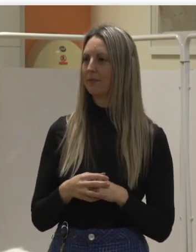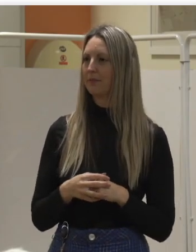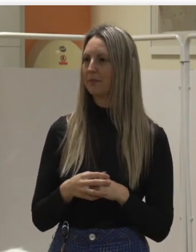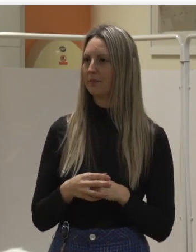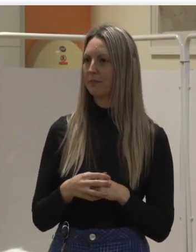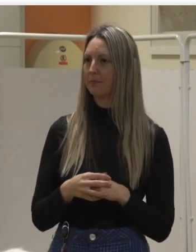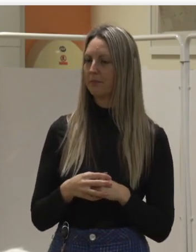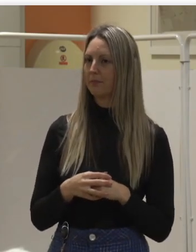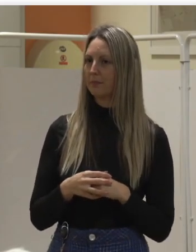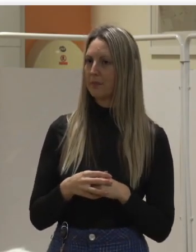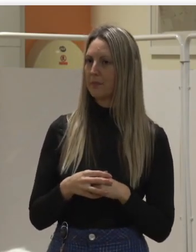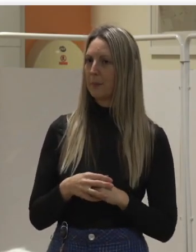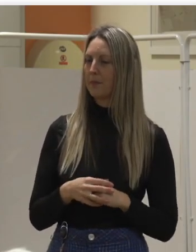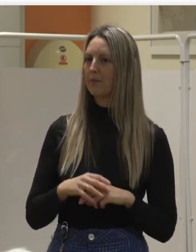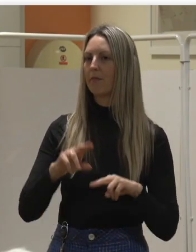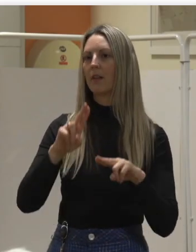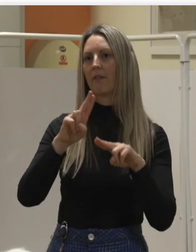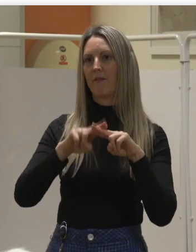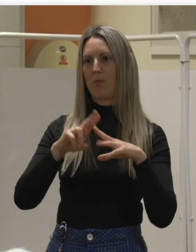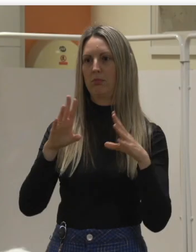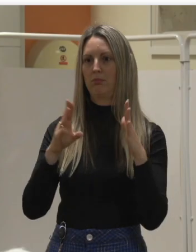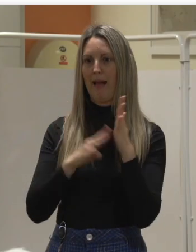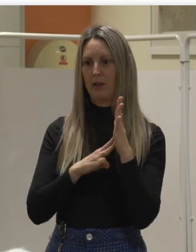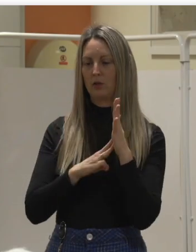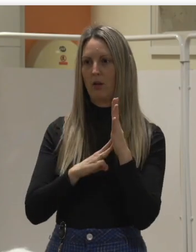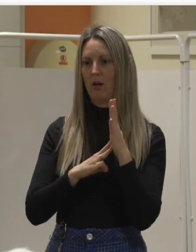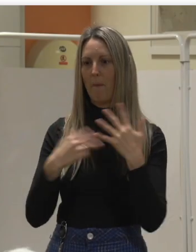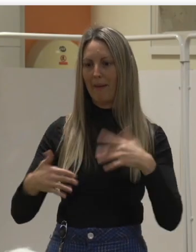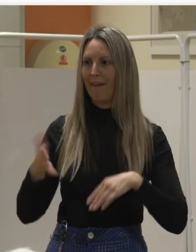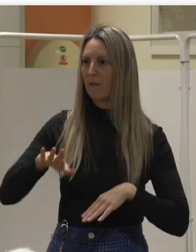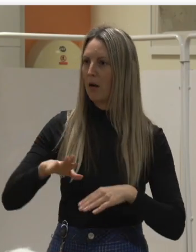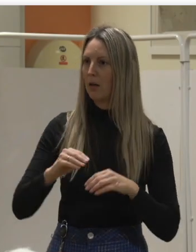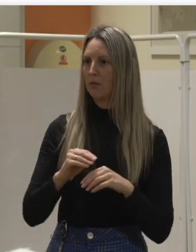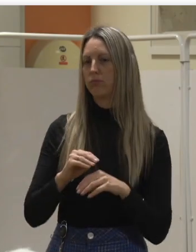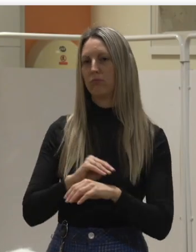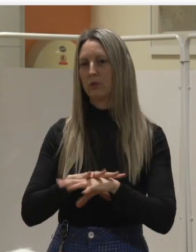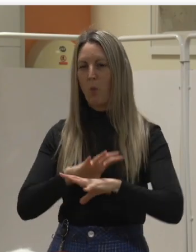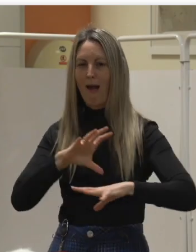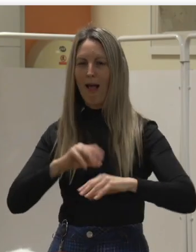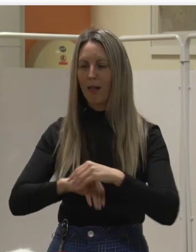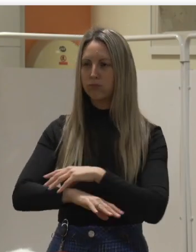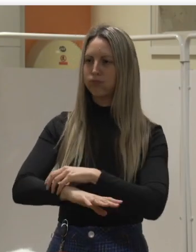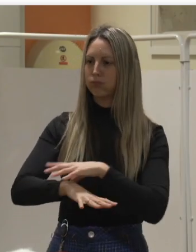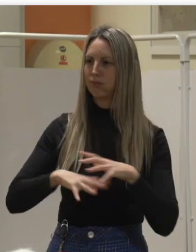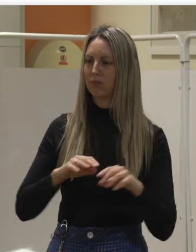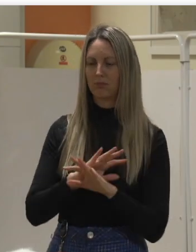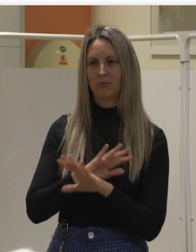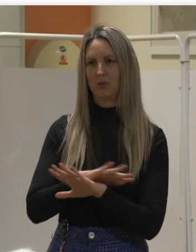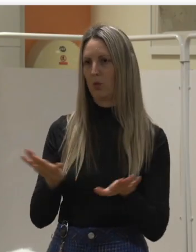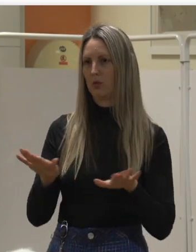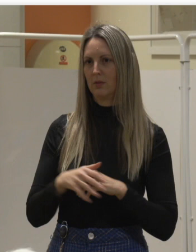one of the conditions which is not driven by inflammation, and it is a diffuse pain